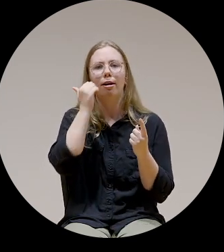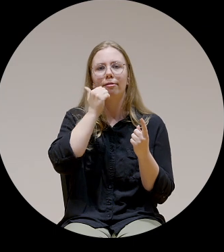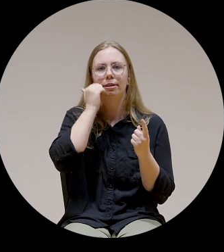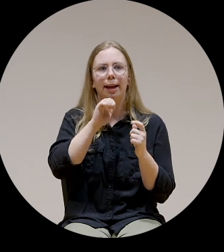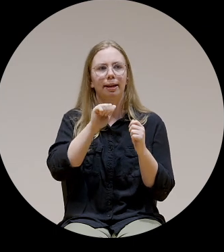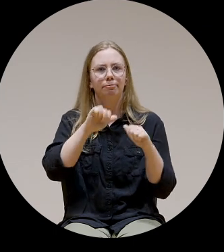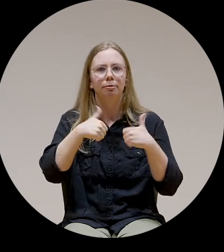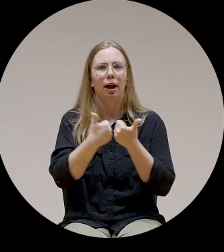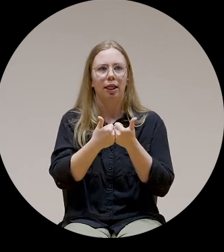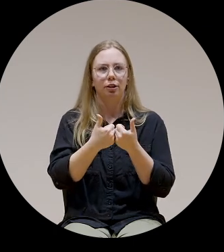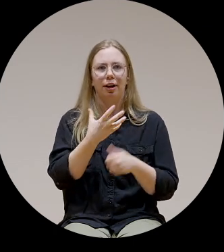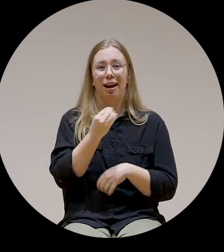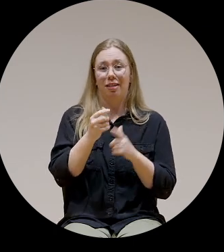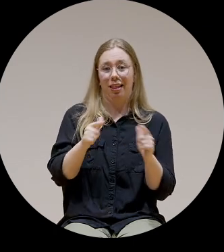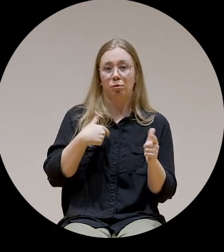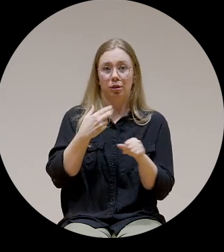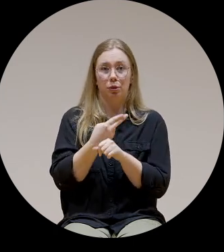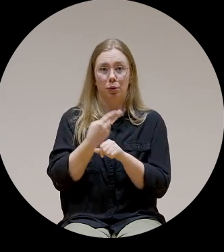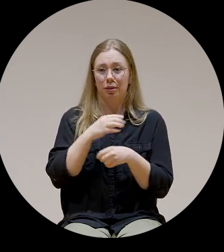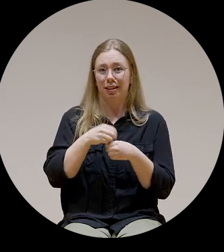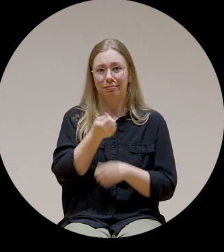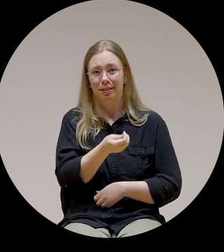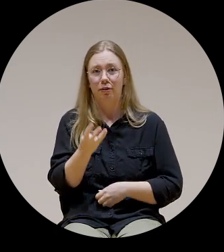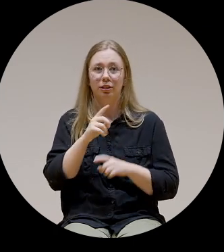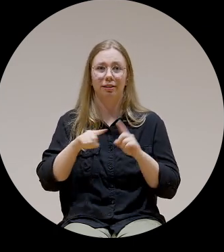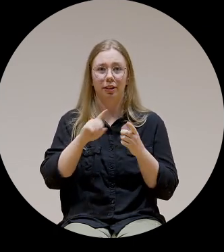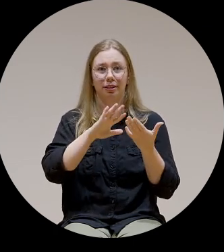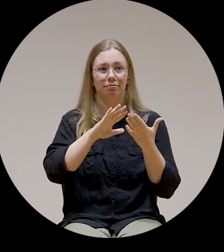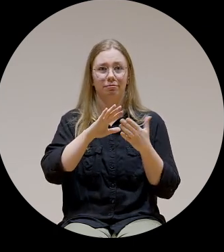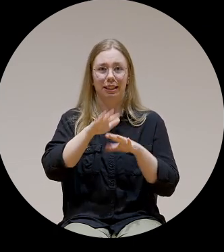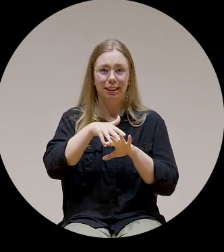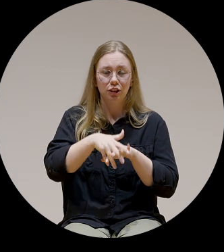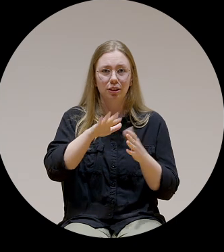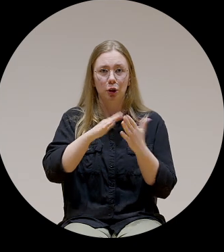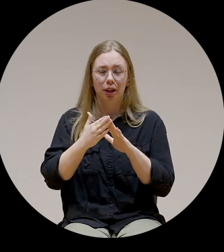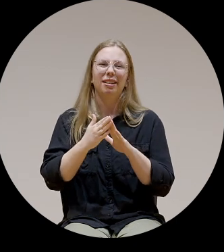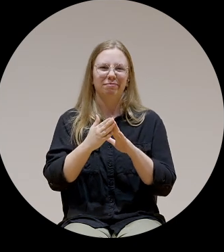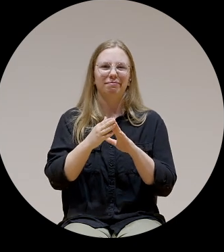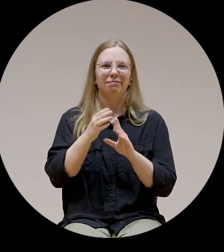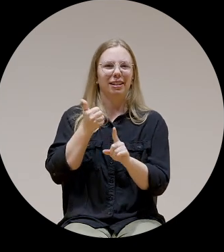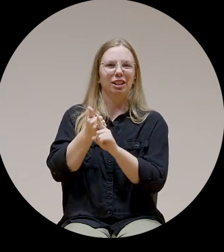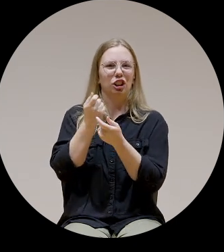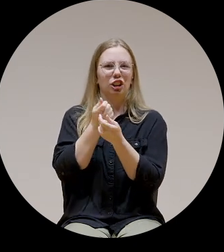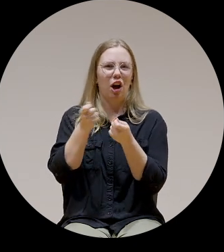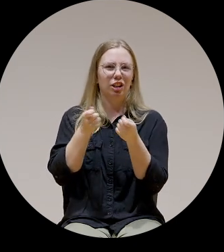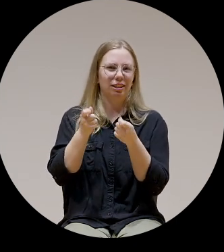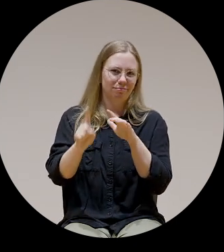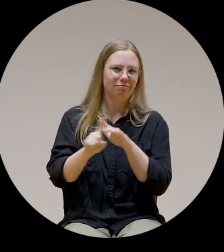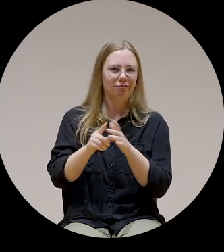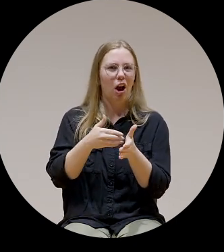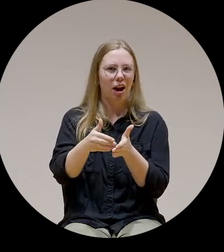that we use with one another across Indigenous communities. And sovereignty is one of those. That is a regular conversation, especially in